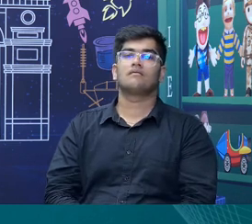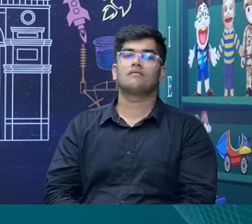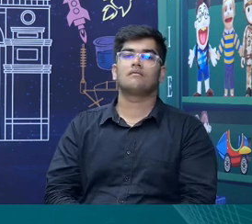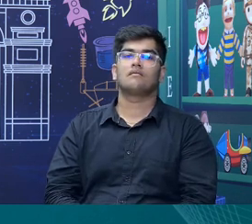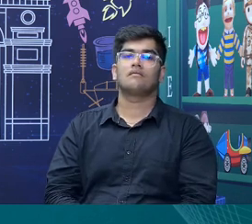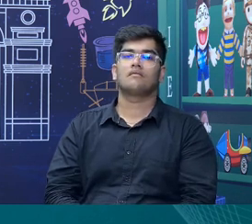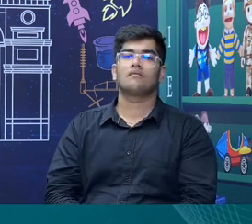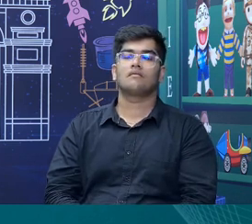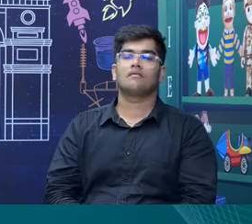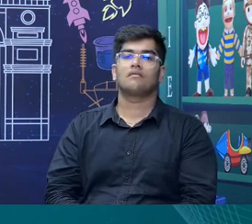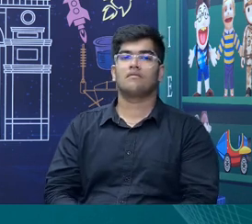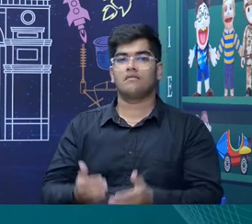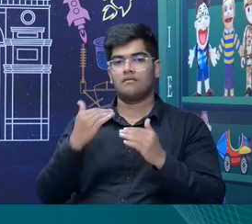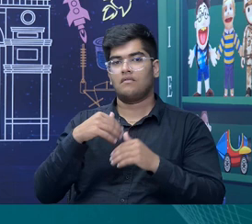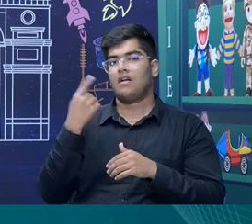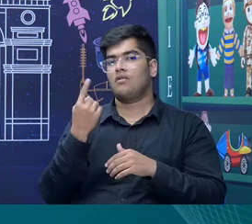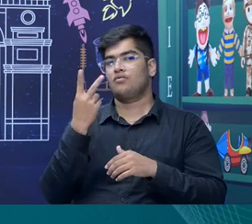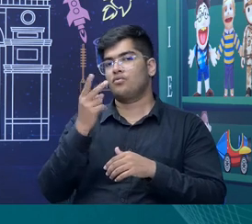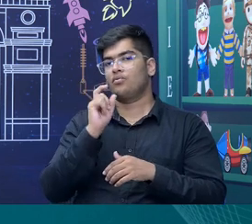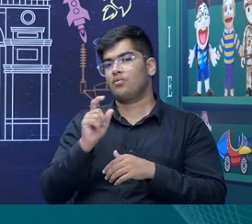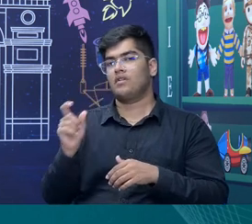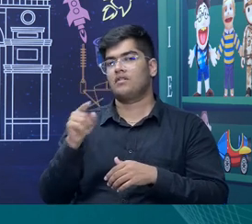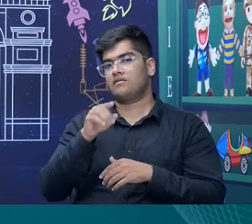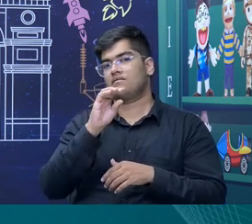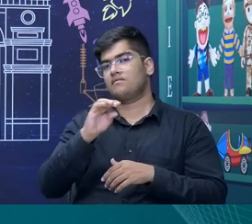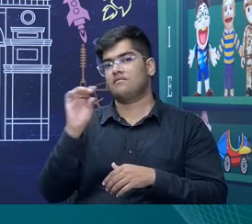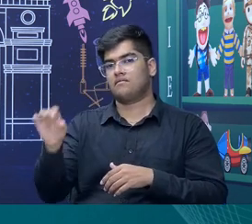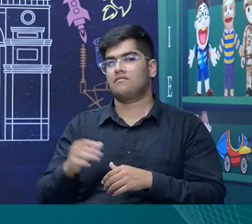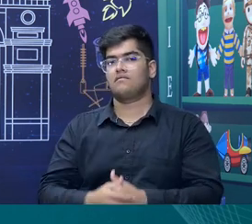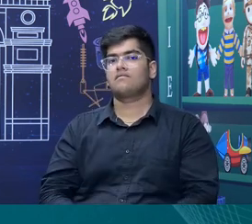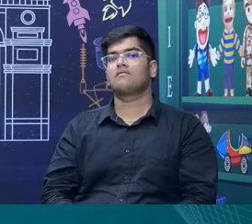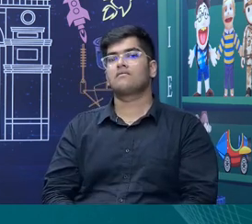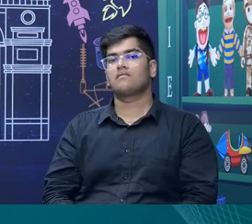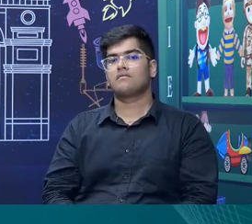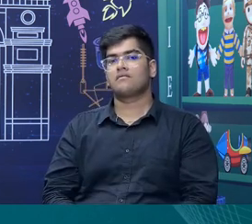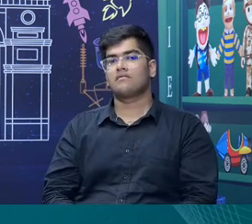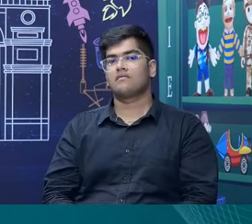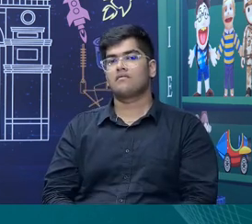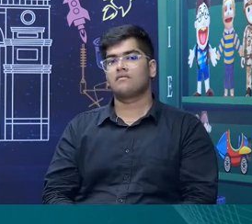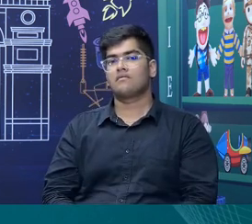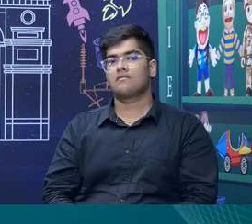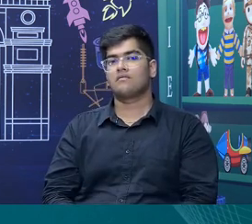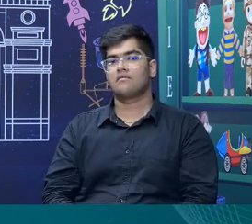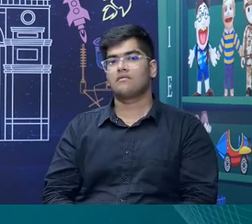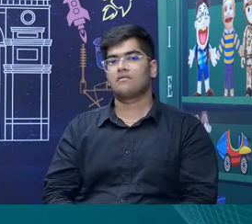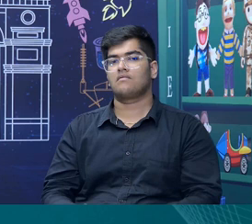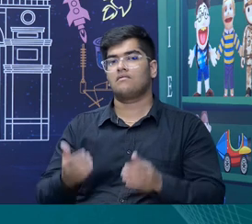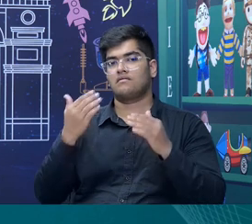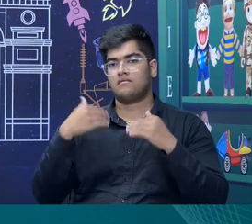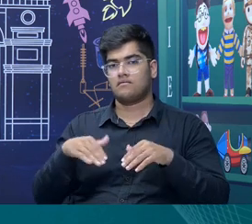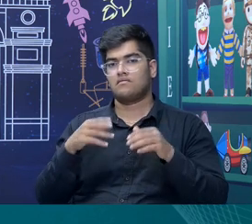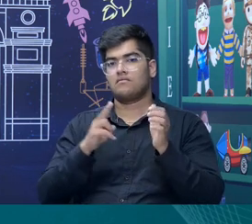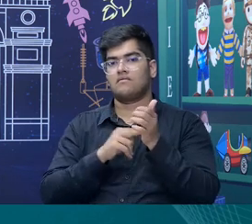just we have to write only these two words new and old after this